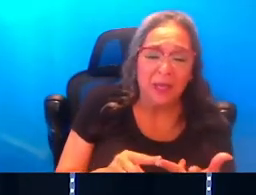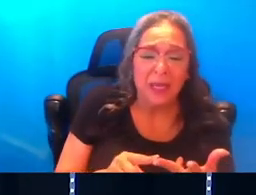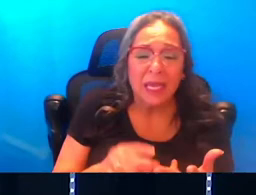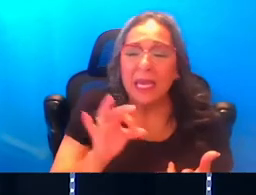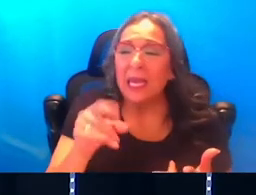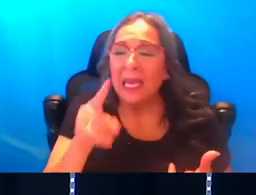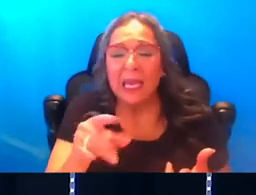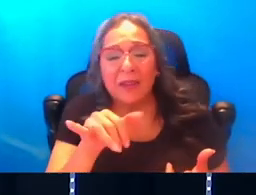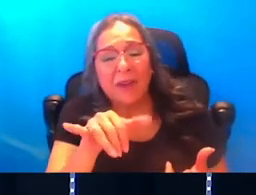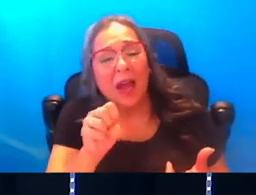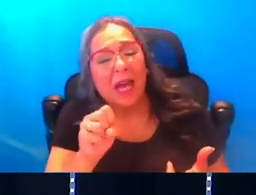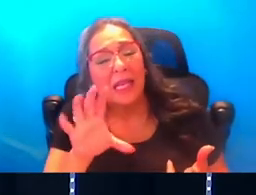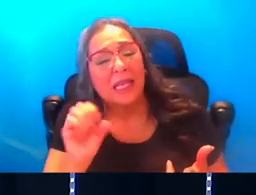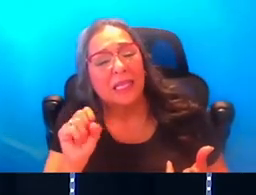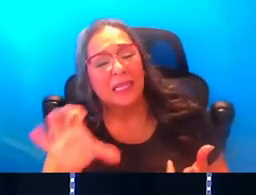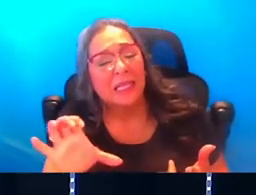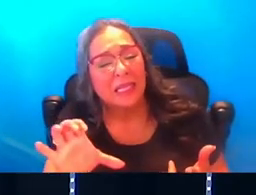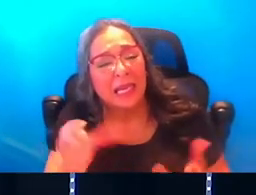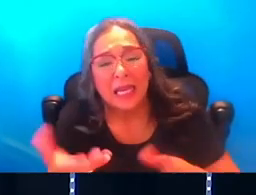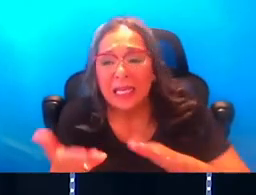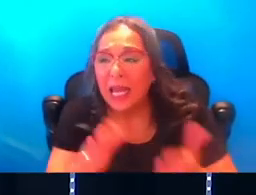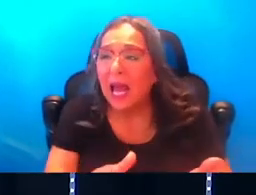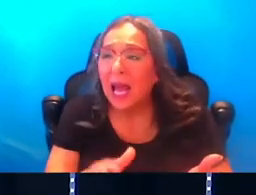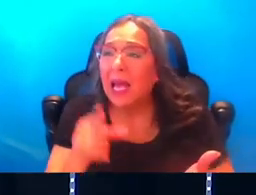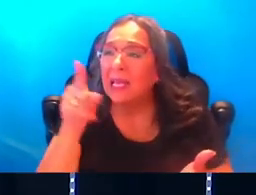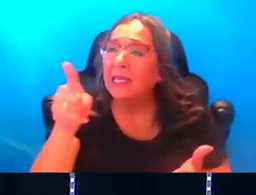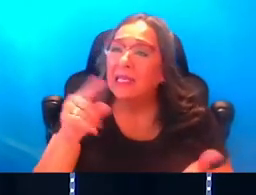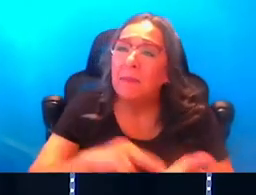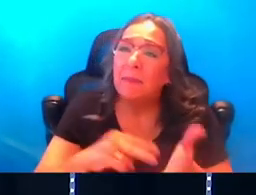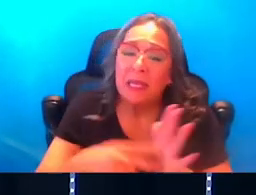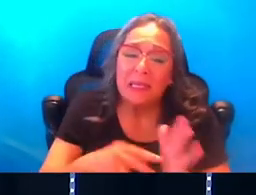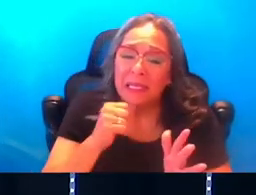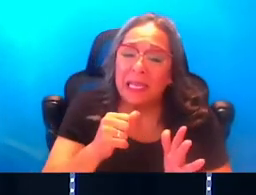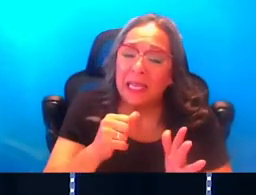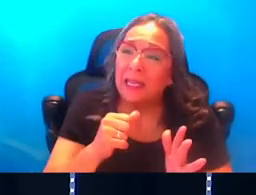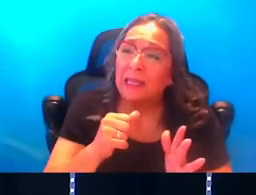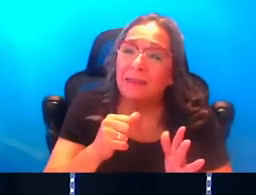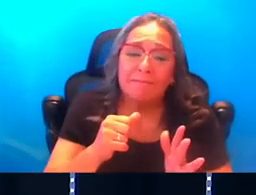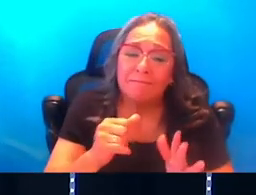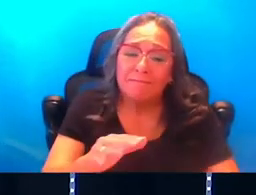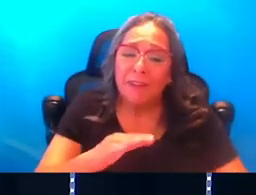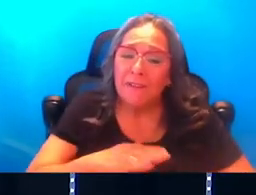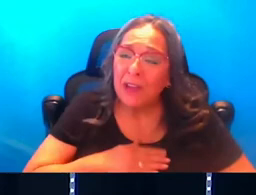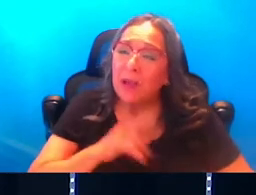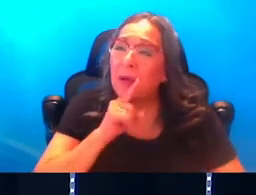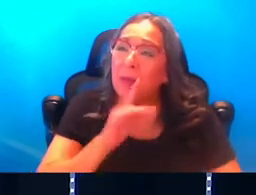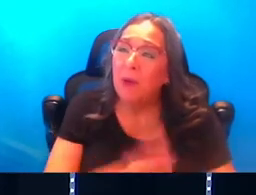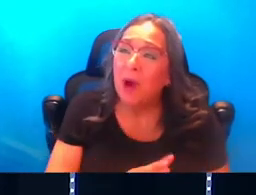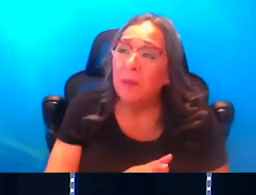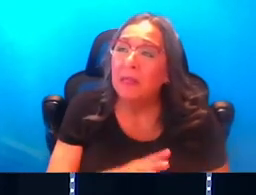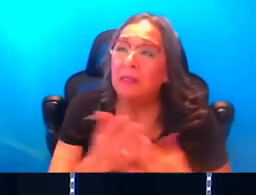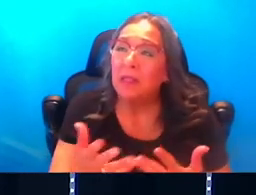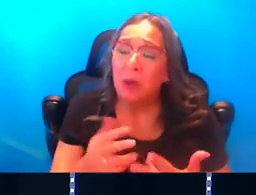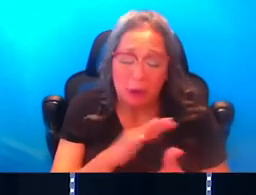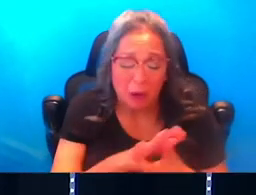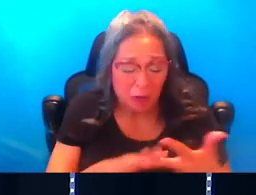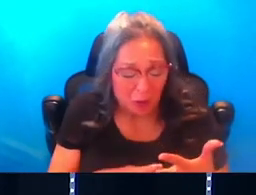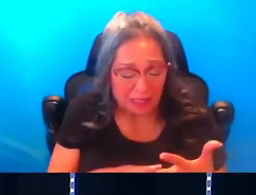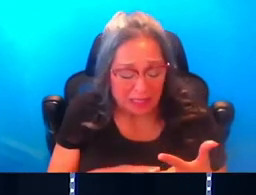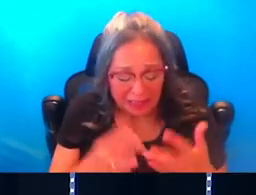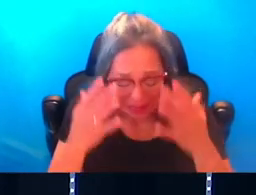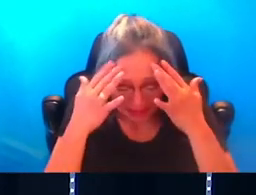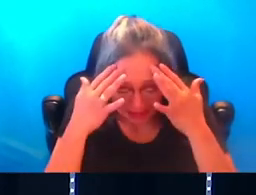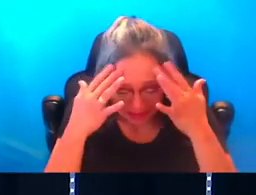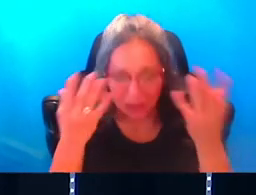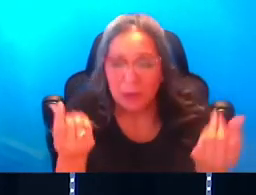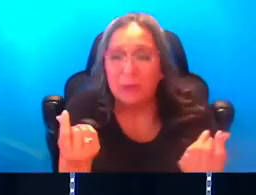dies? And he struggles with those three problems, and he travels to Moriah with his son. How in the world am I